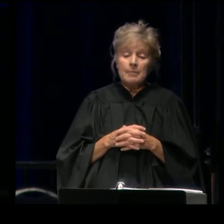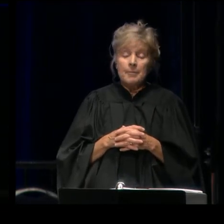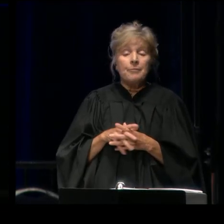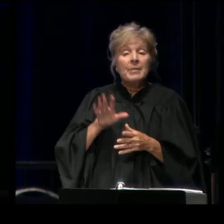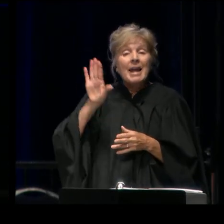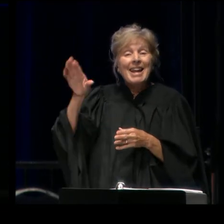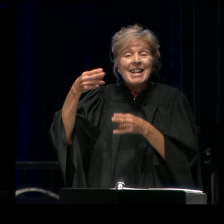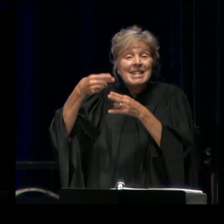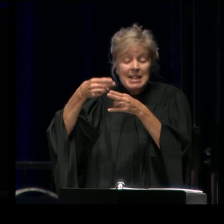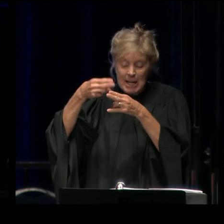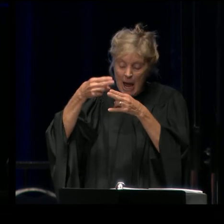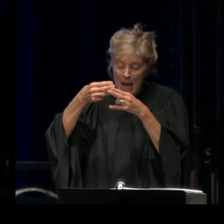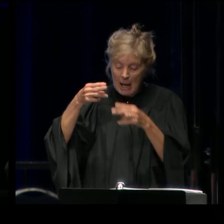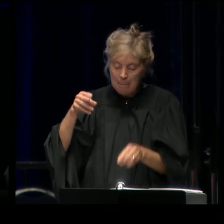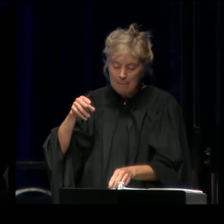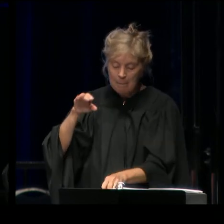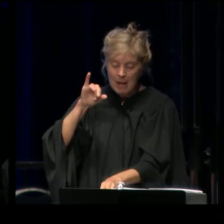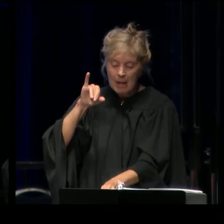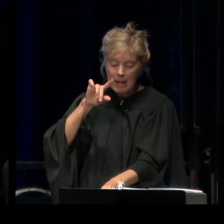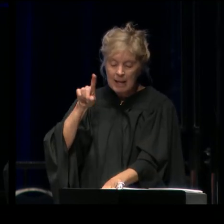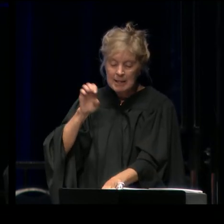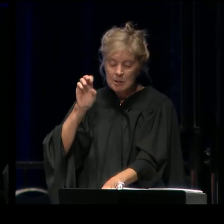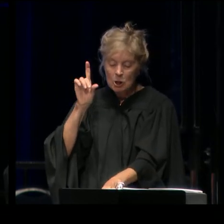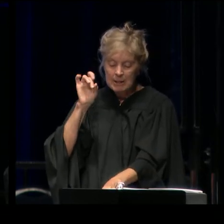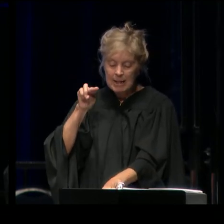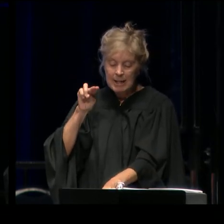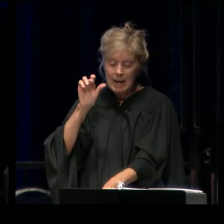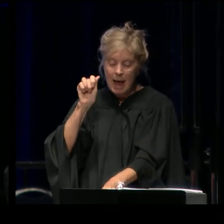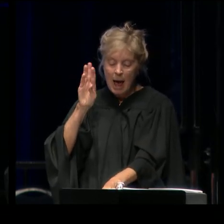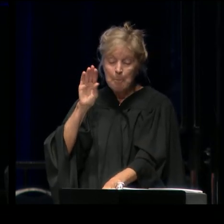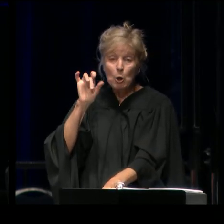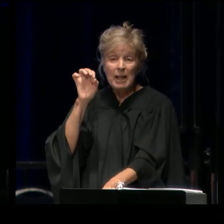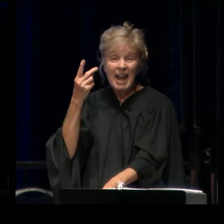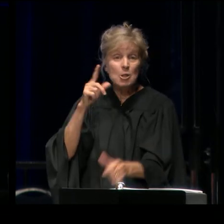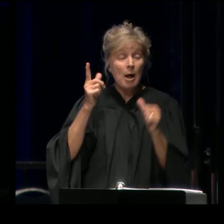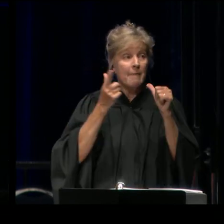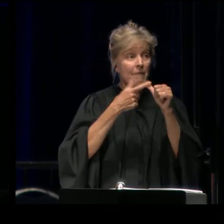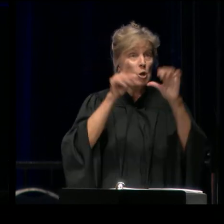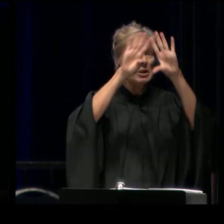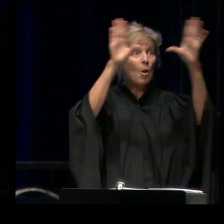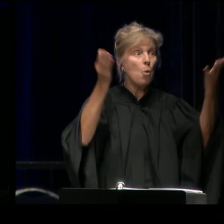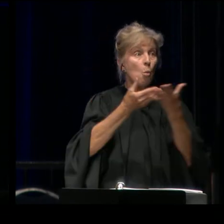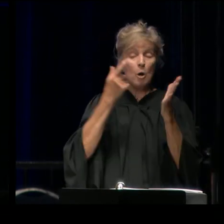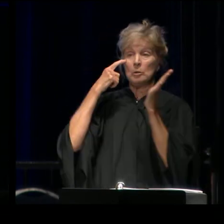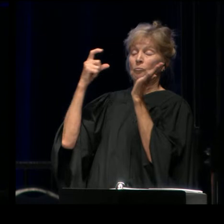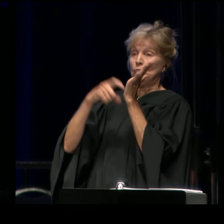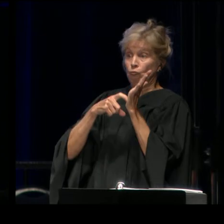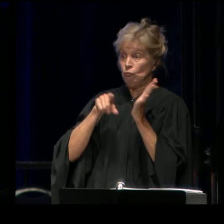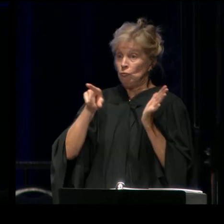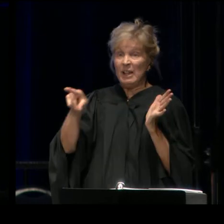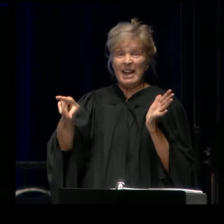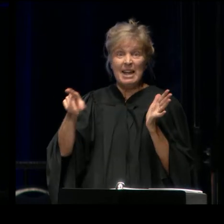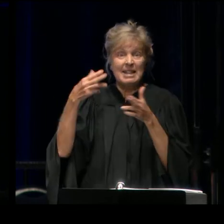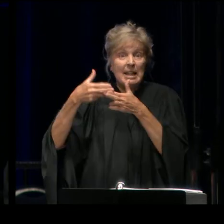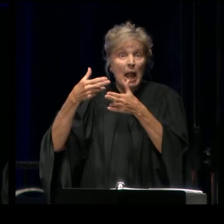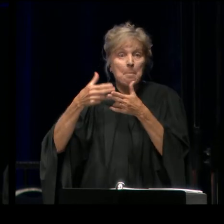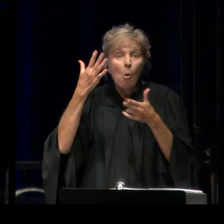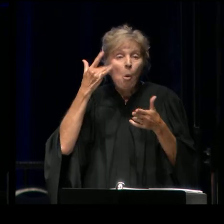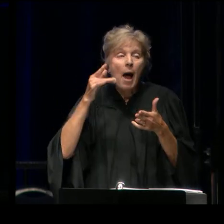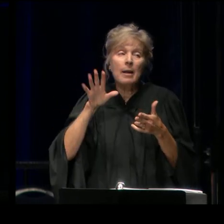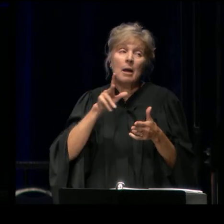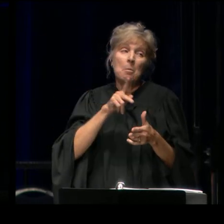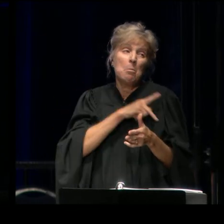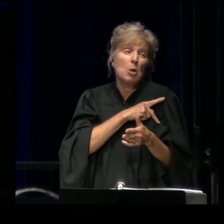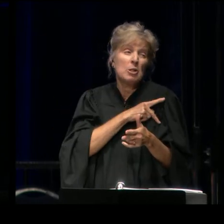The name Izzeldin Abolaesh first came to international attention because of a profound personal